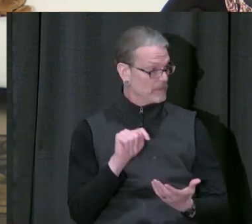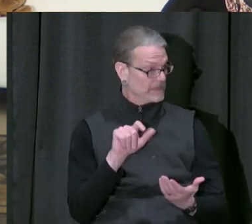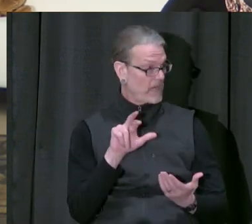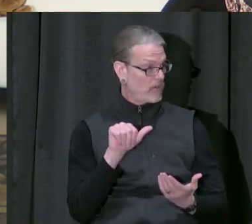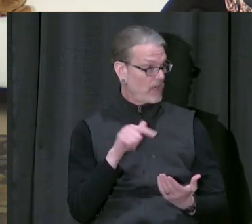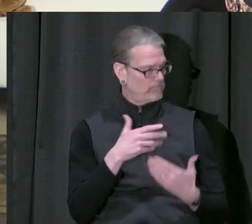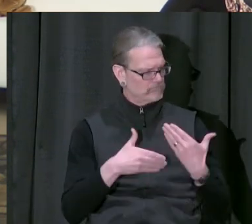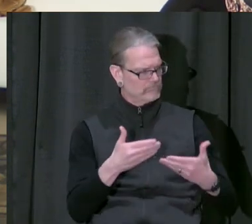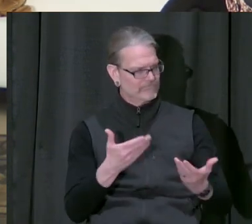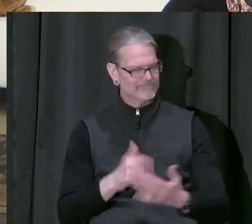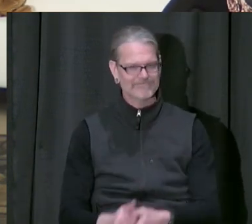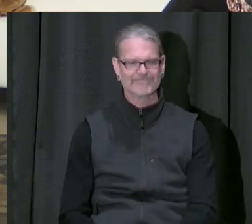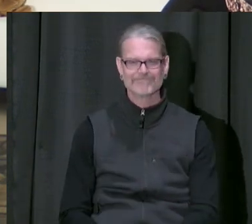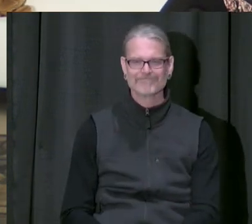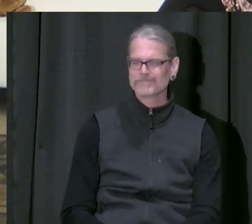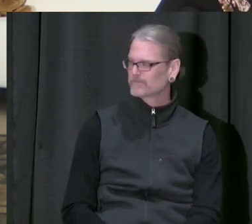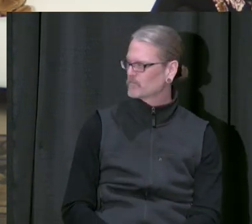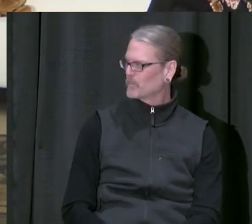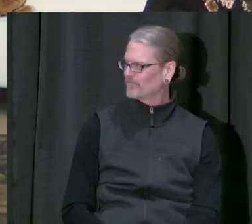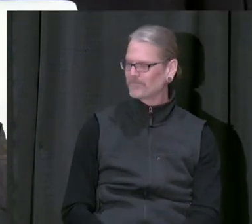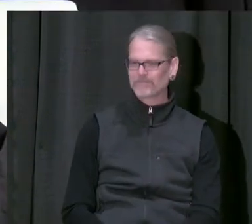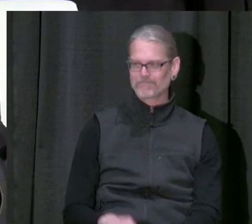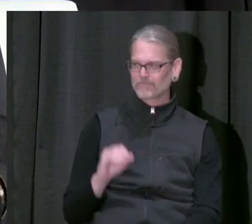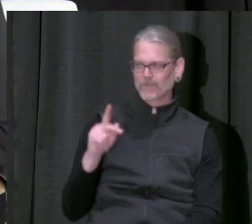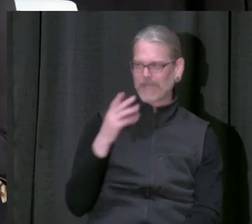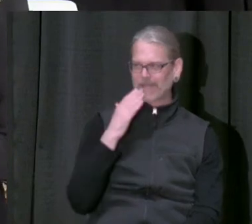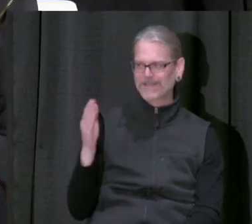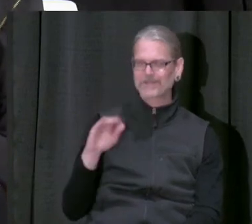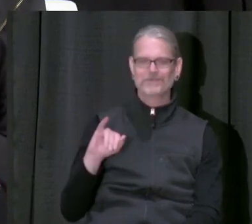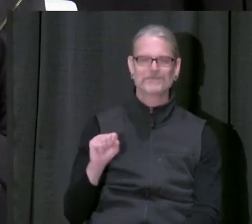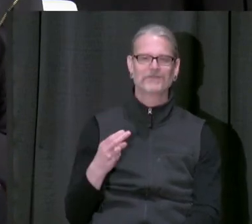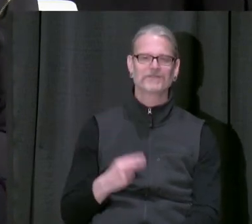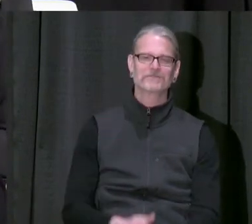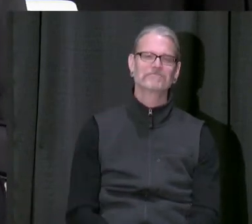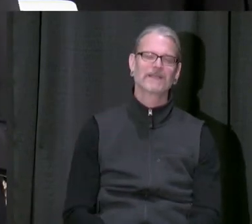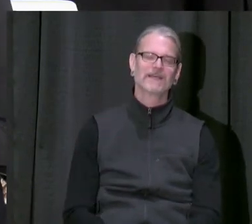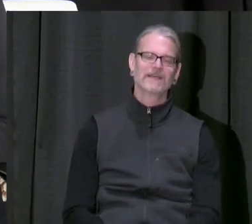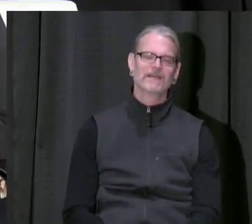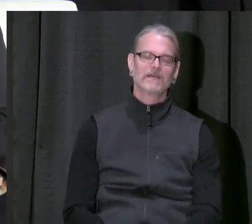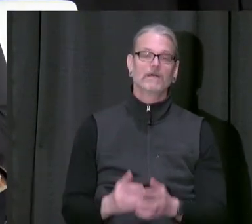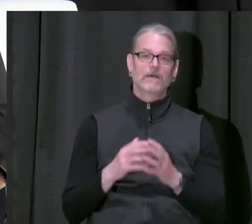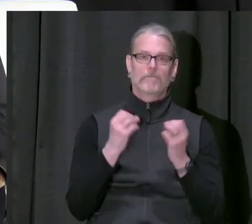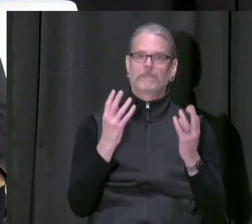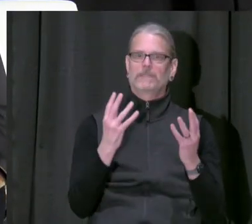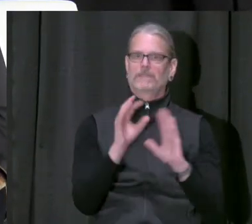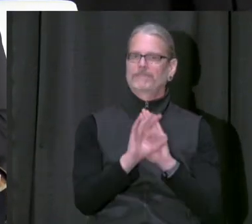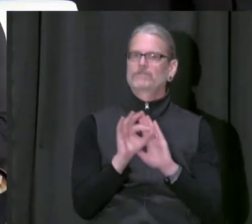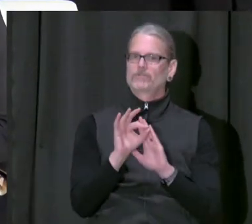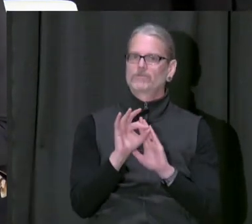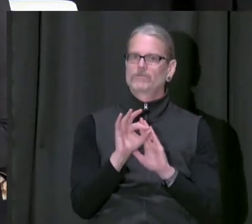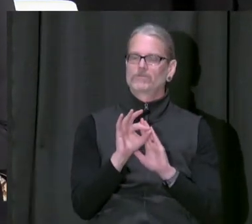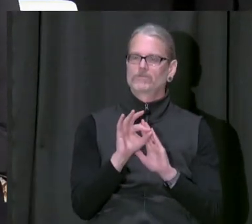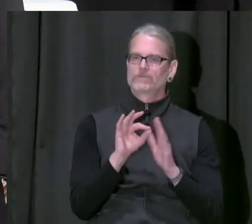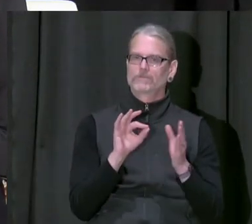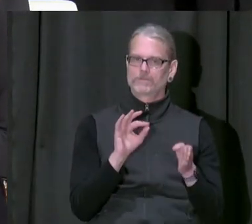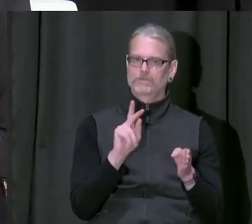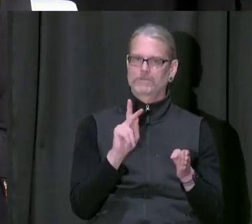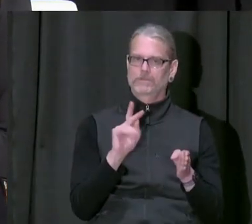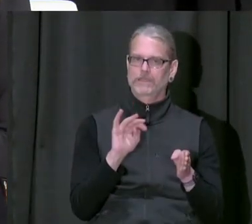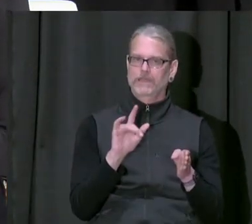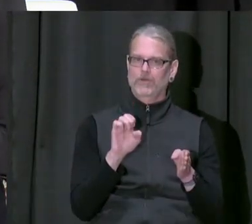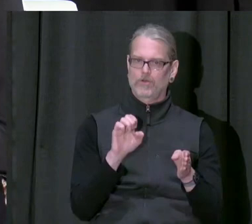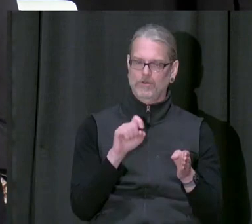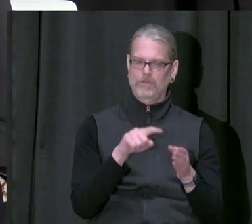roll. Keep on going. Okay, thanks, Josh. Well, there's a lot of features in for Kindle